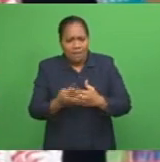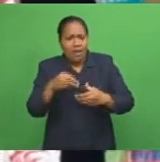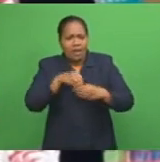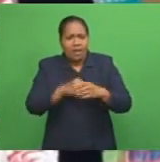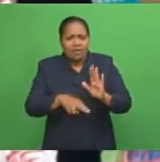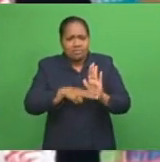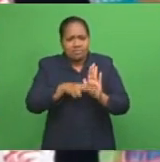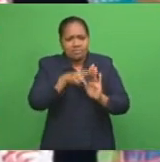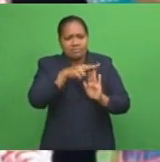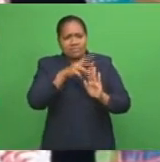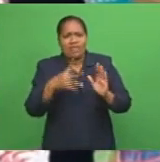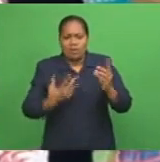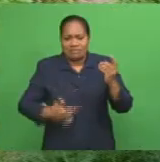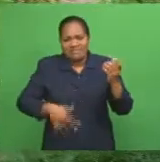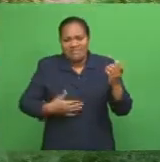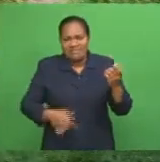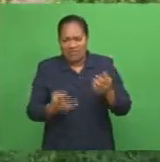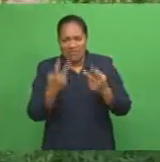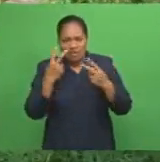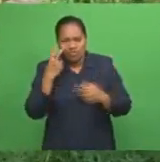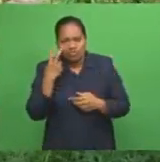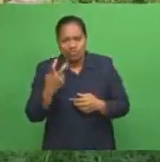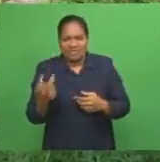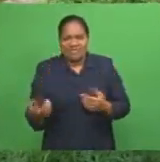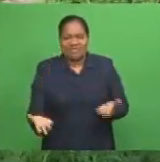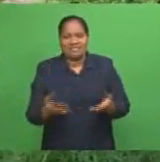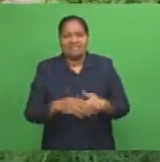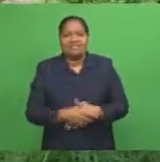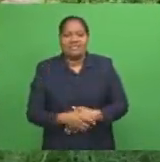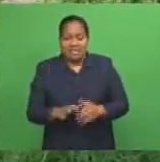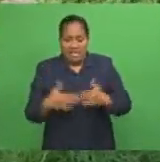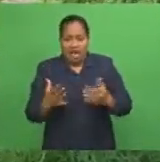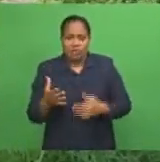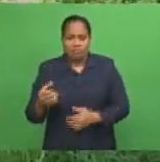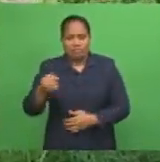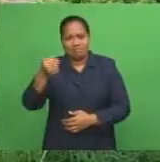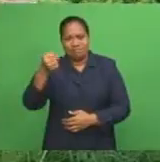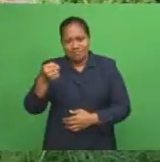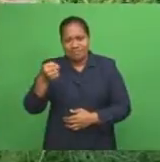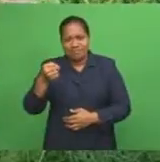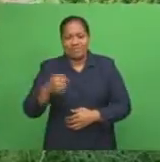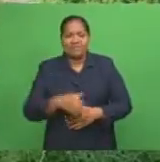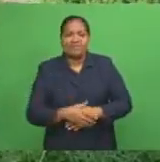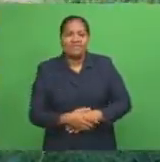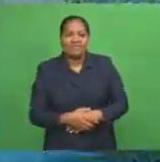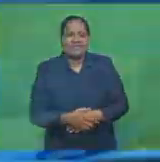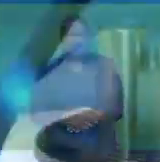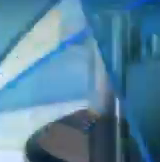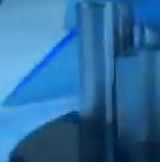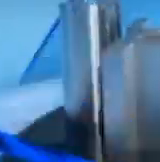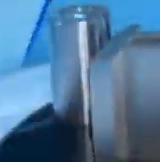tourism industry has grinded to a halt. Josiah Nanunga, FBC News.